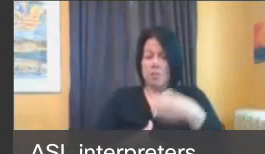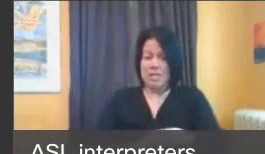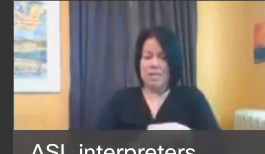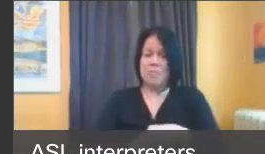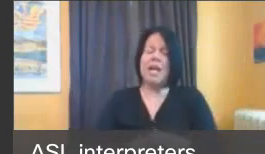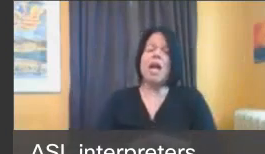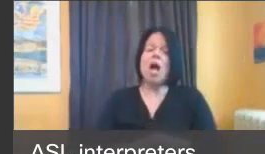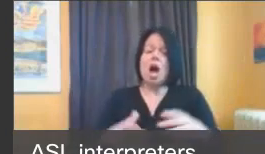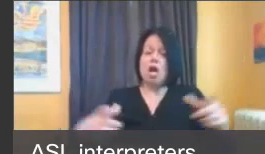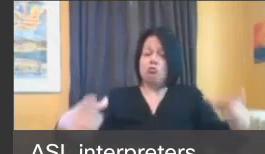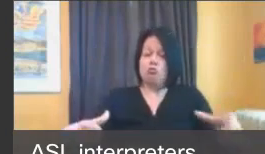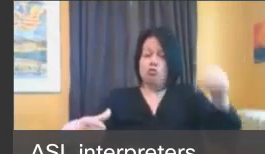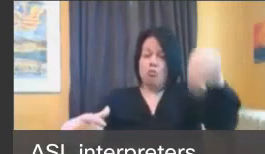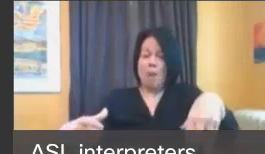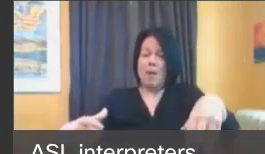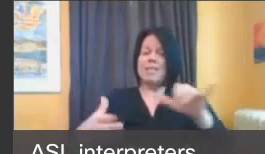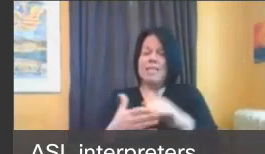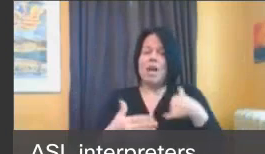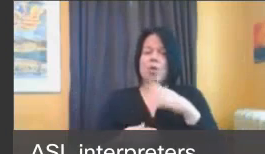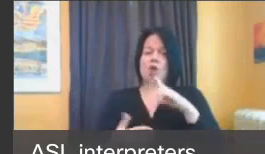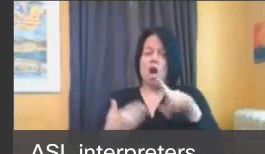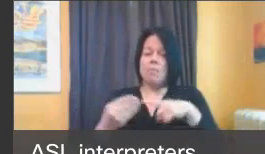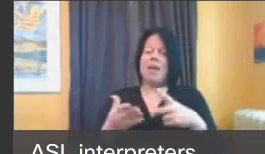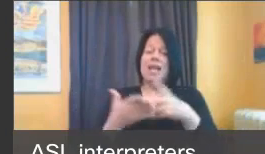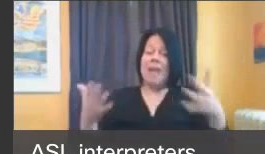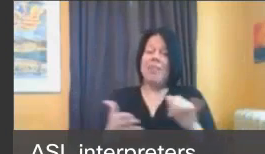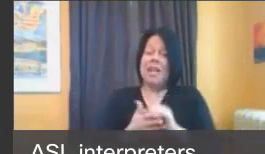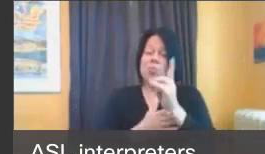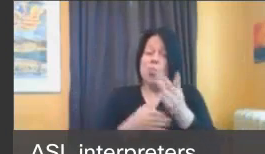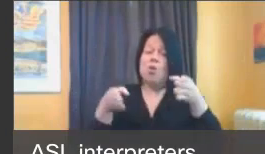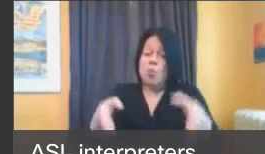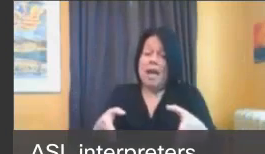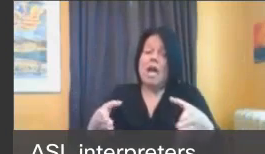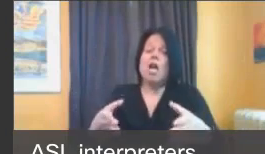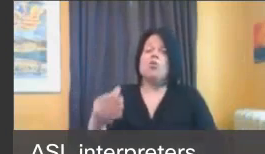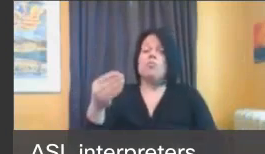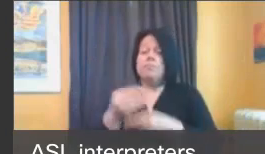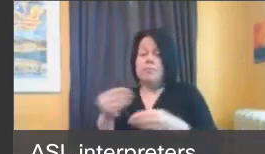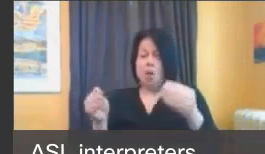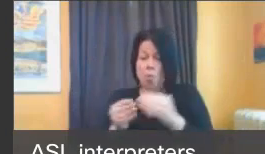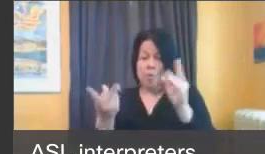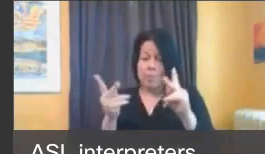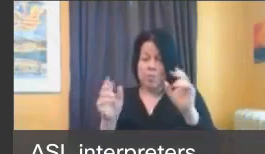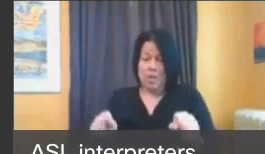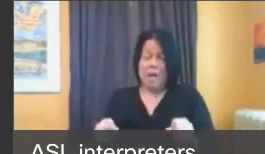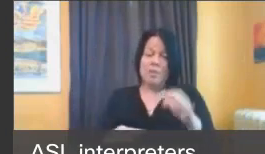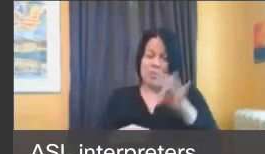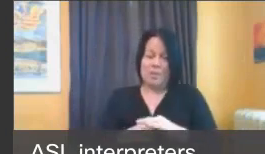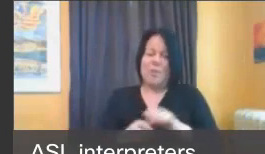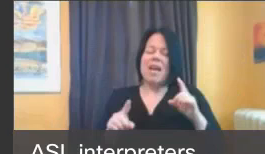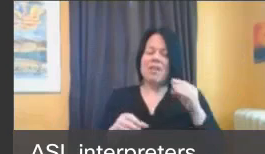Drop boxes, which we've, you know, been talking about extensively, is one way of increasing participation. So I'll stop there